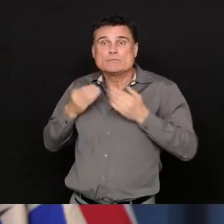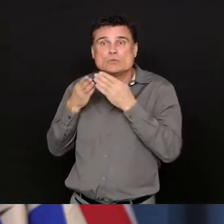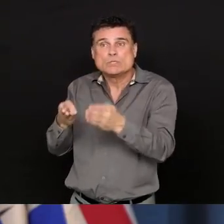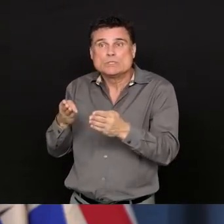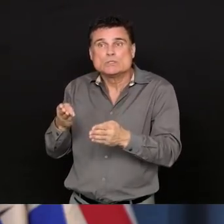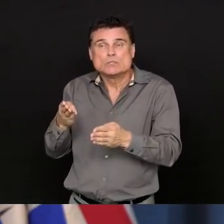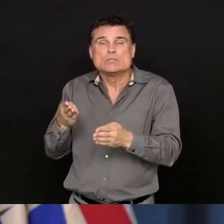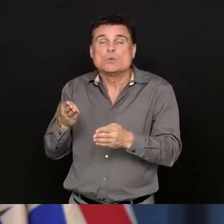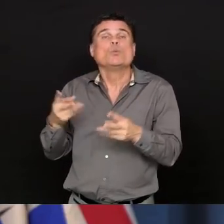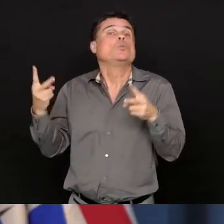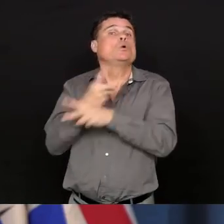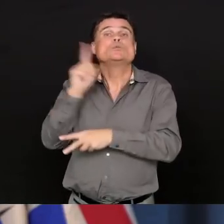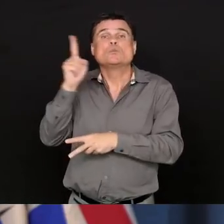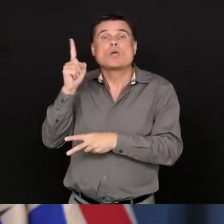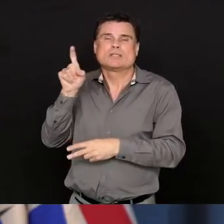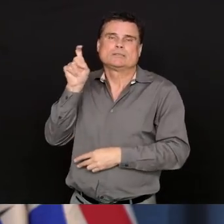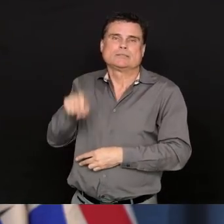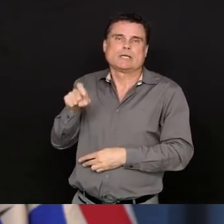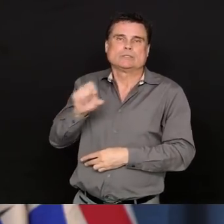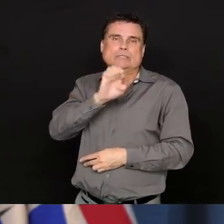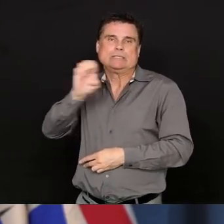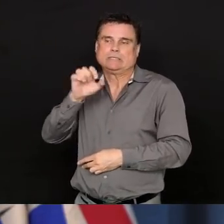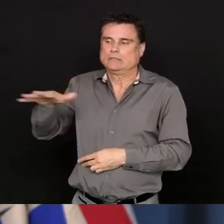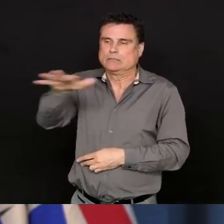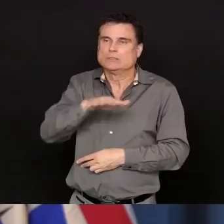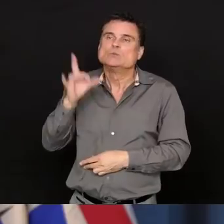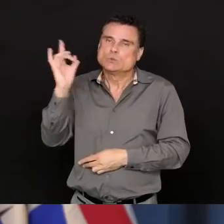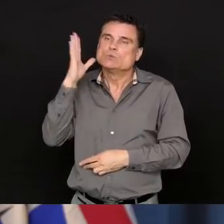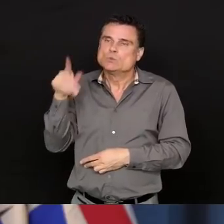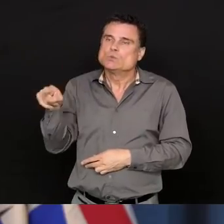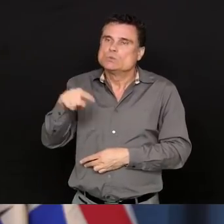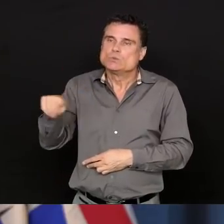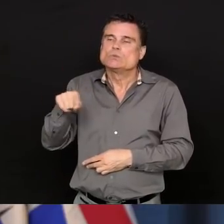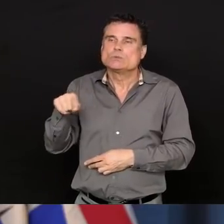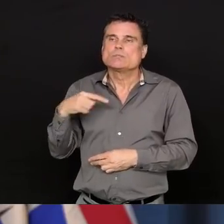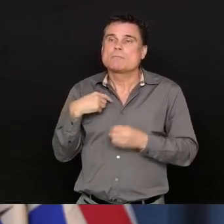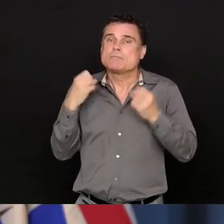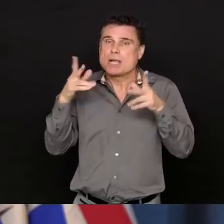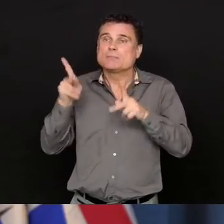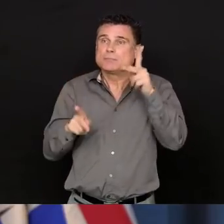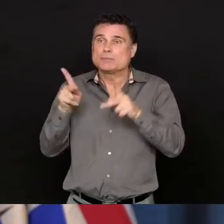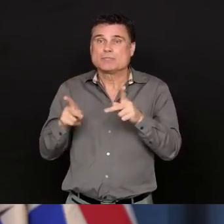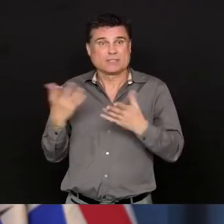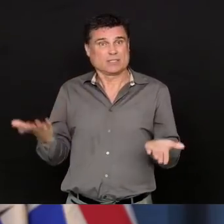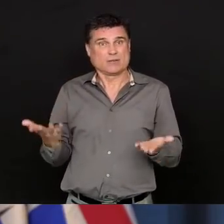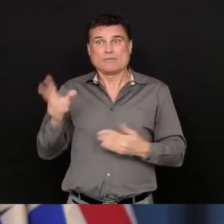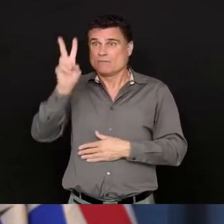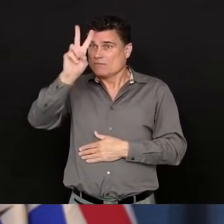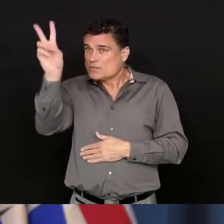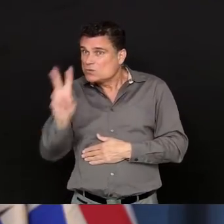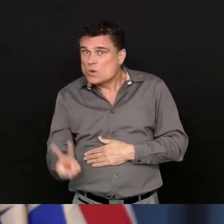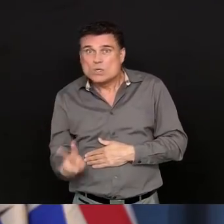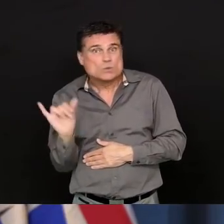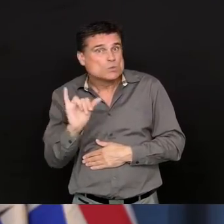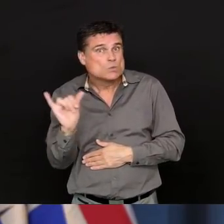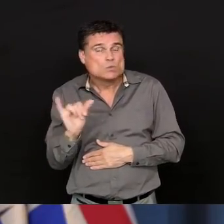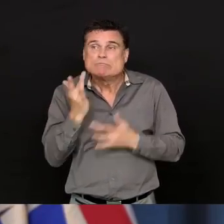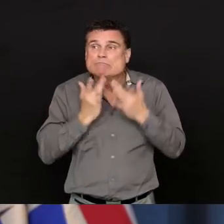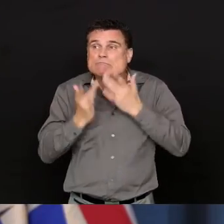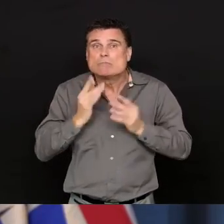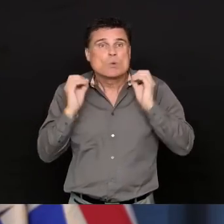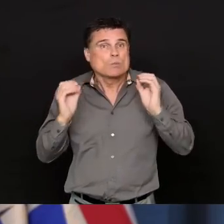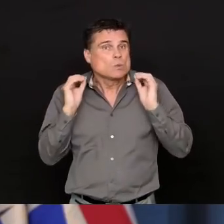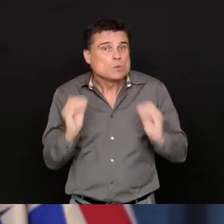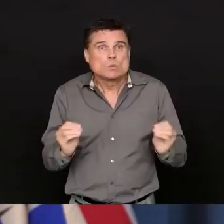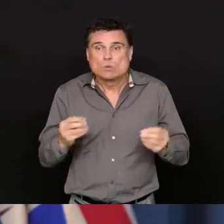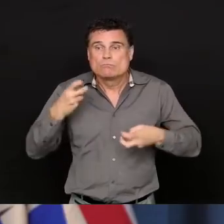phased-in program to look at how we can best support and protect people who are living on the street, and housing is certainly a very important part